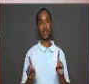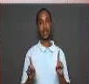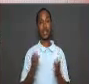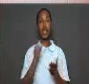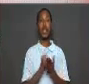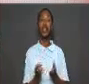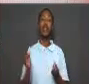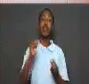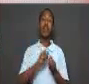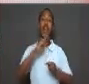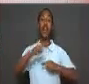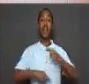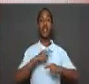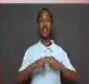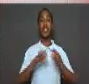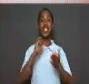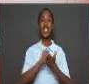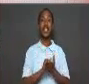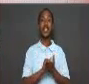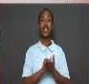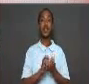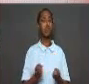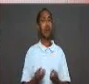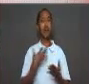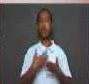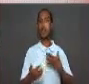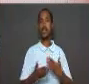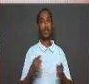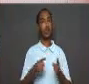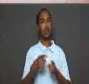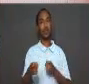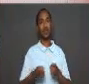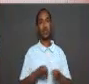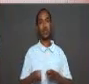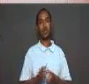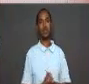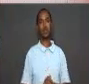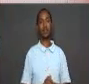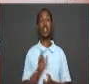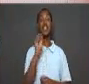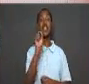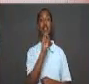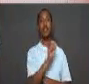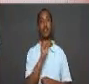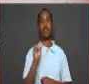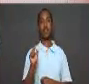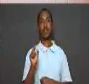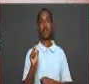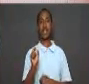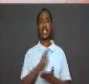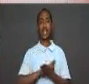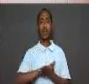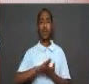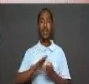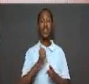it involves a reaction that is much easier to control. Therefore, the quality